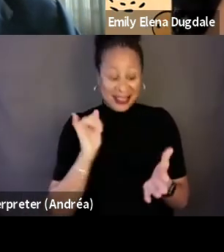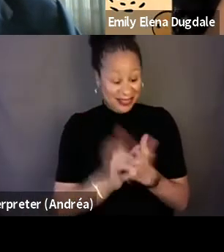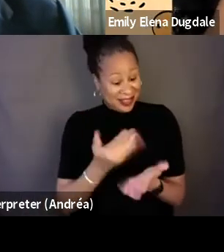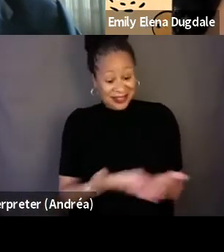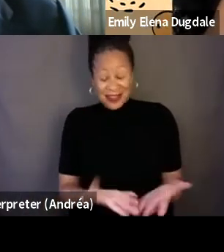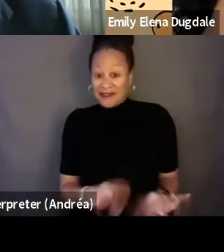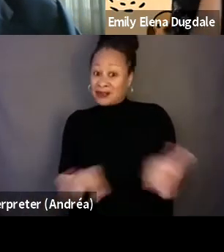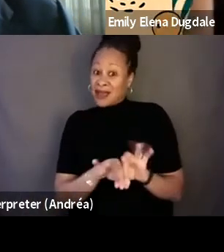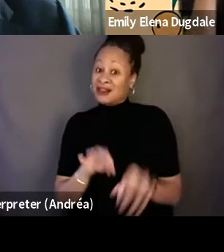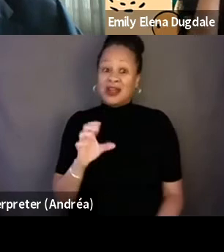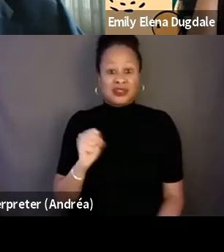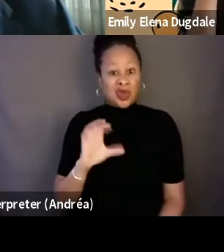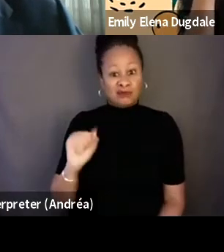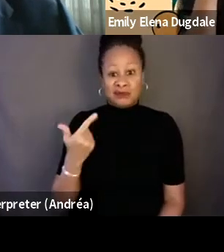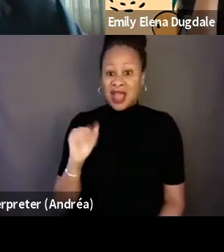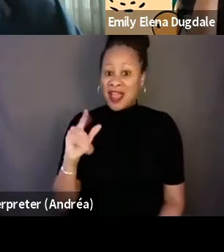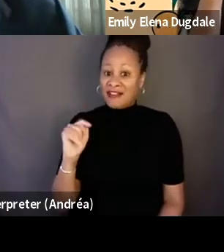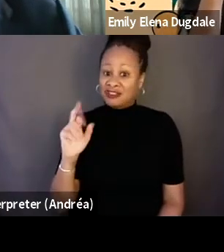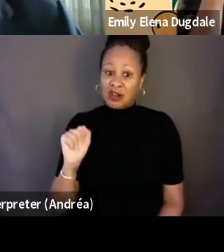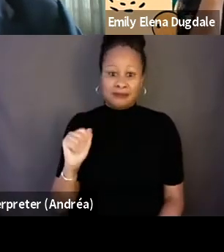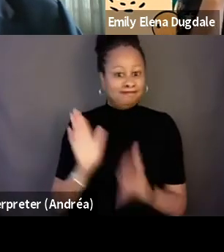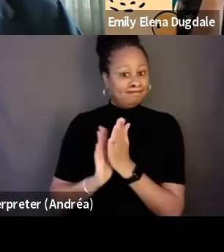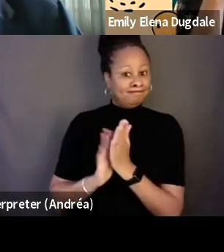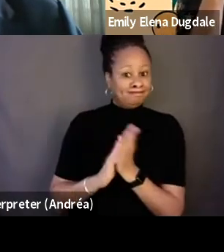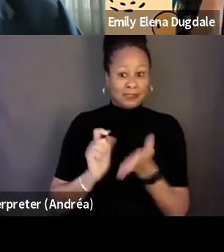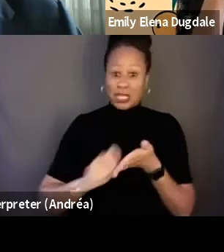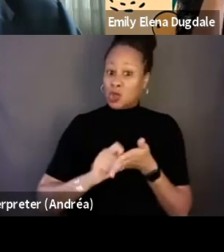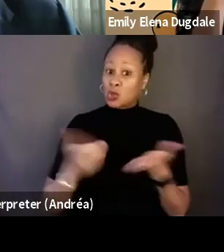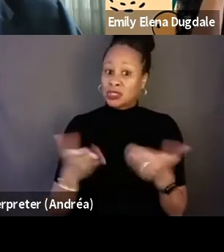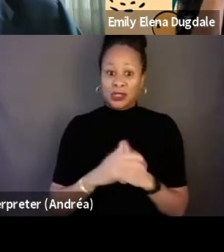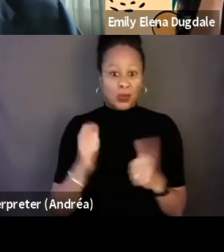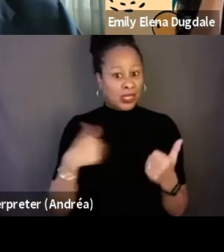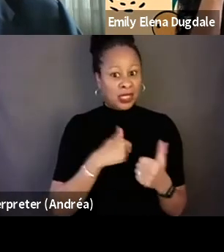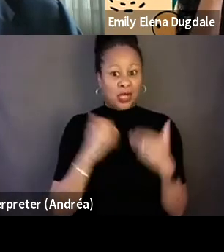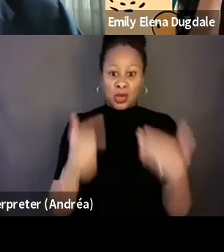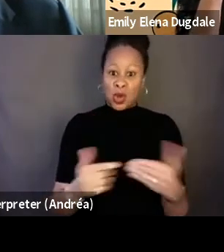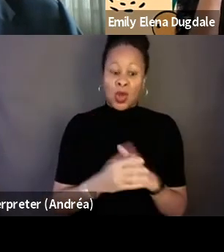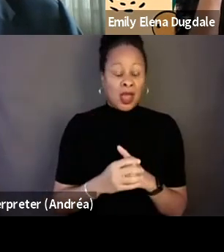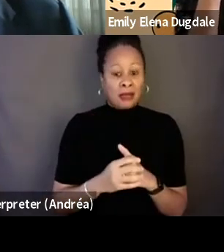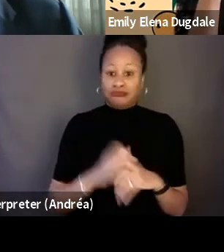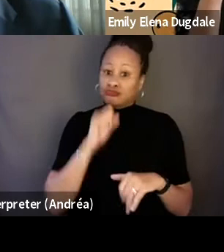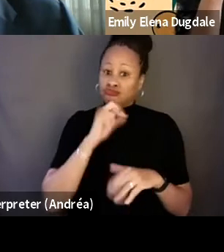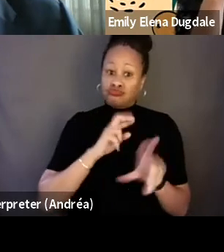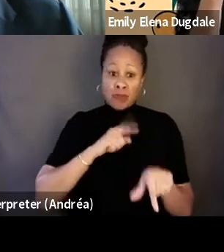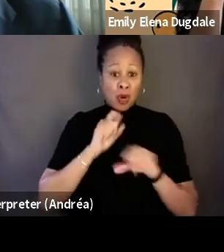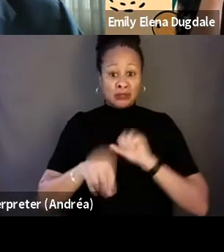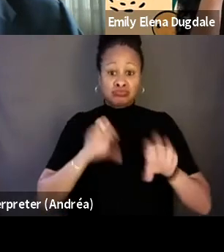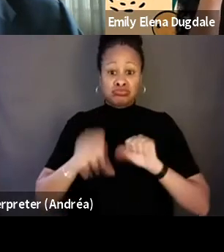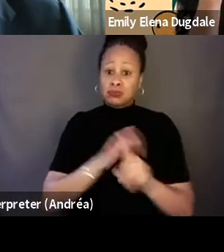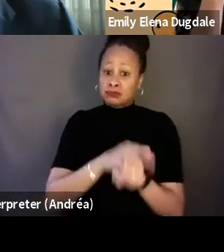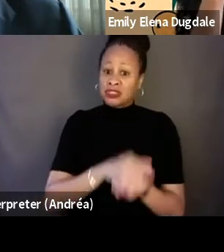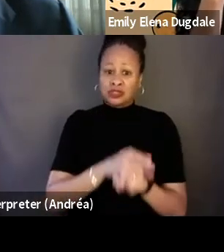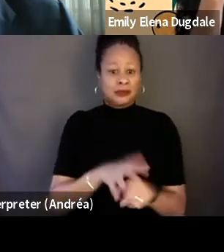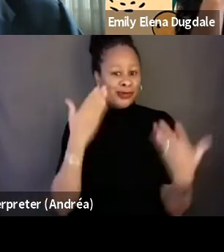so SAG-AFTRA, you could take notes here and we can go and we can put out our reports and we can put pressure, and, who knows what we